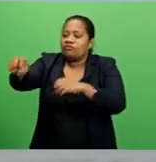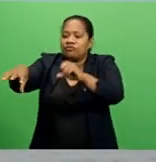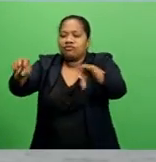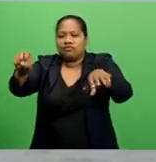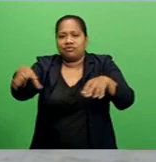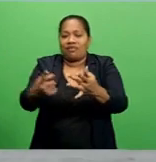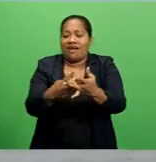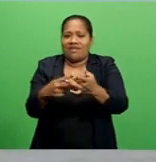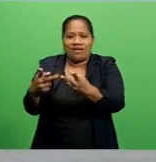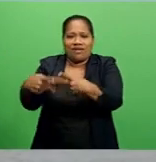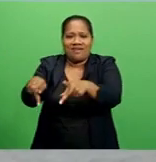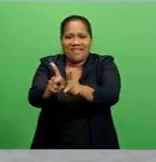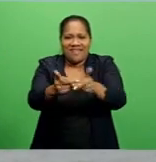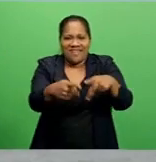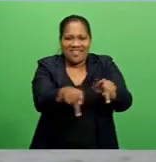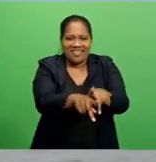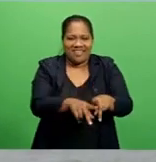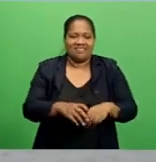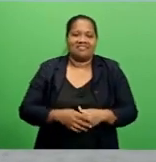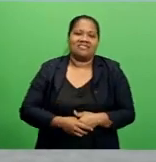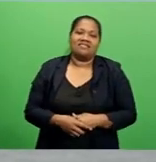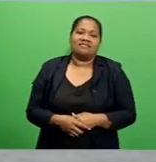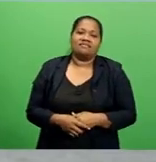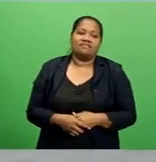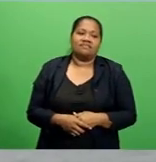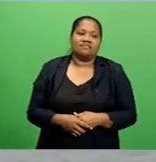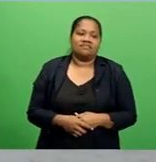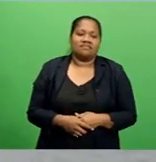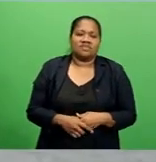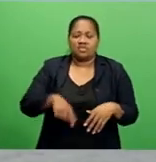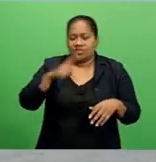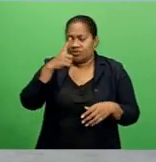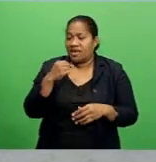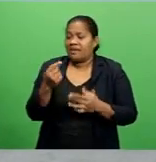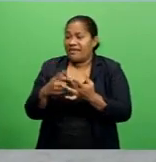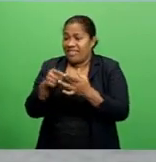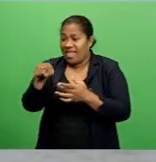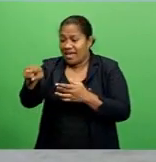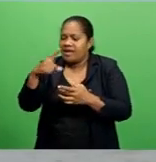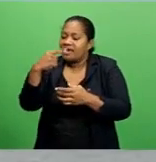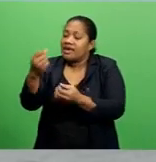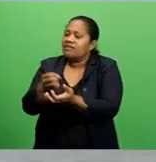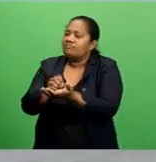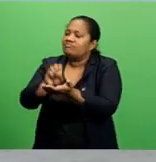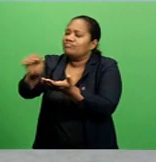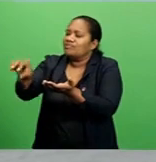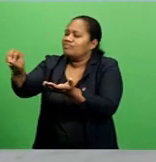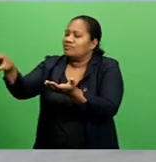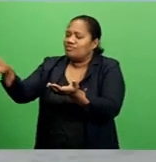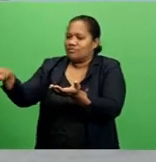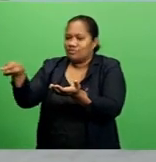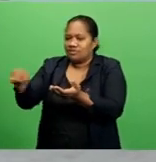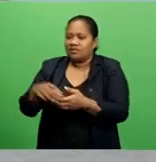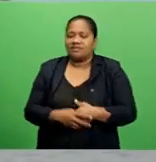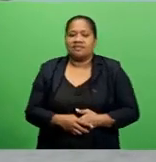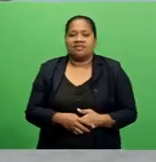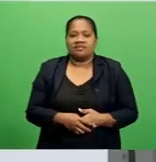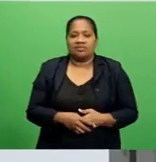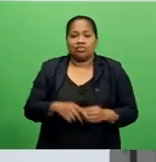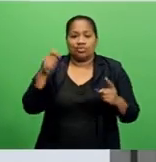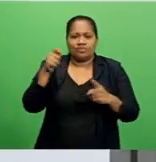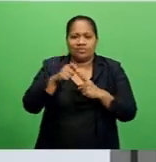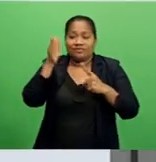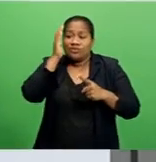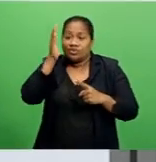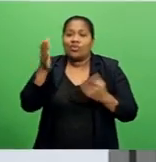allow distribution by RFMF or other agencies on the ground to get to the specific school locations.